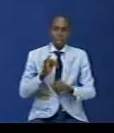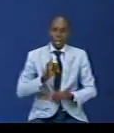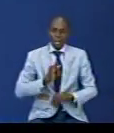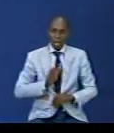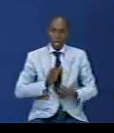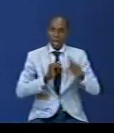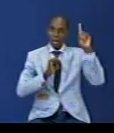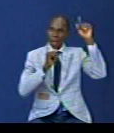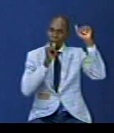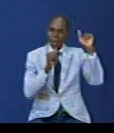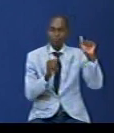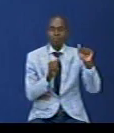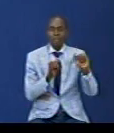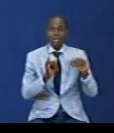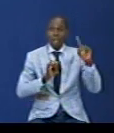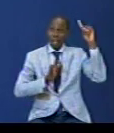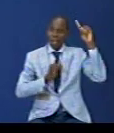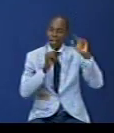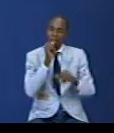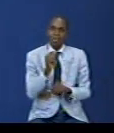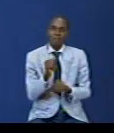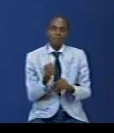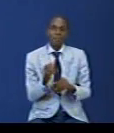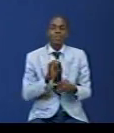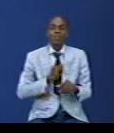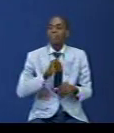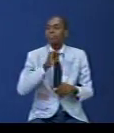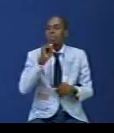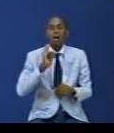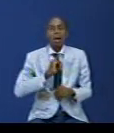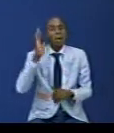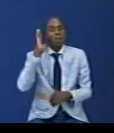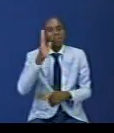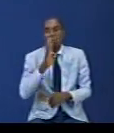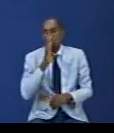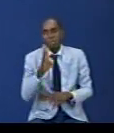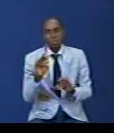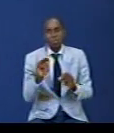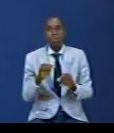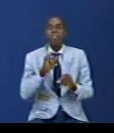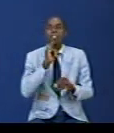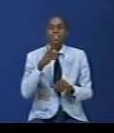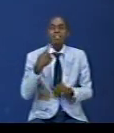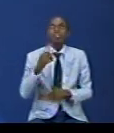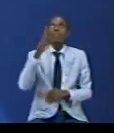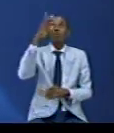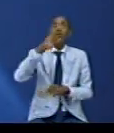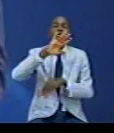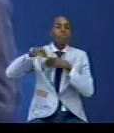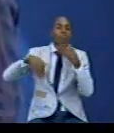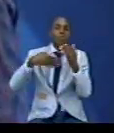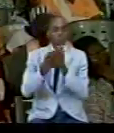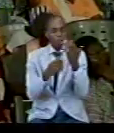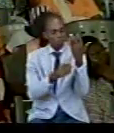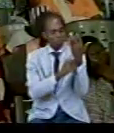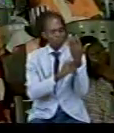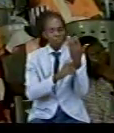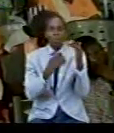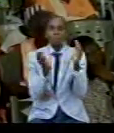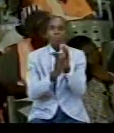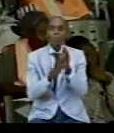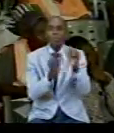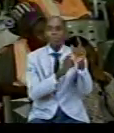will be, I am. The Lord, the God of all flesh. Praise the Lord.